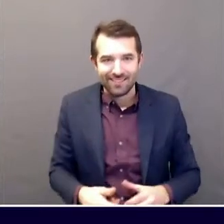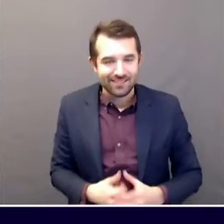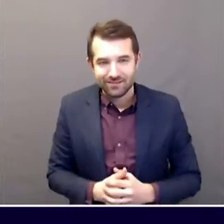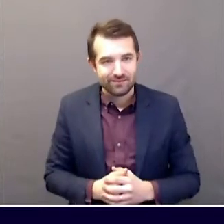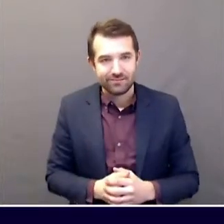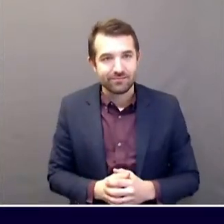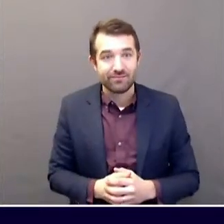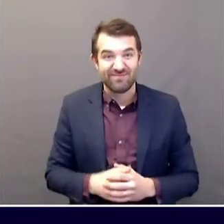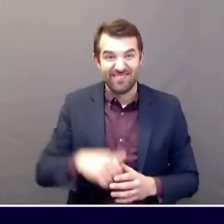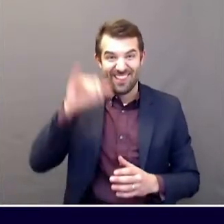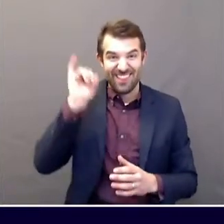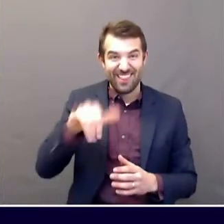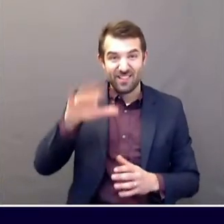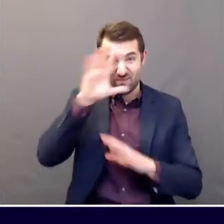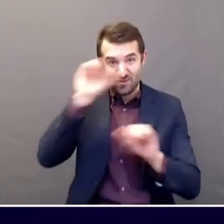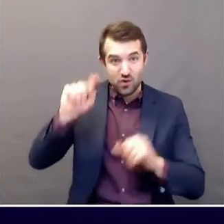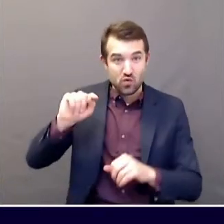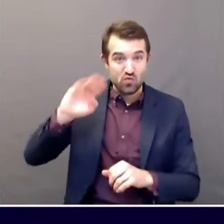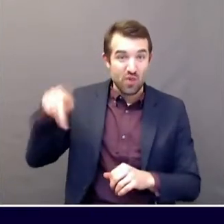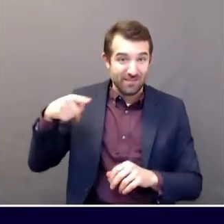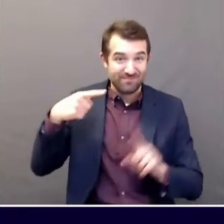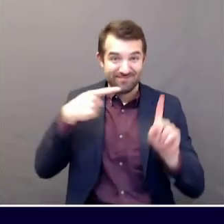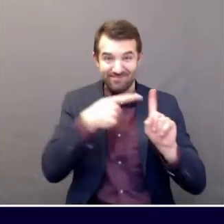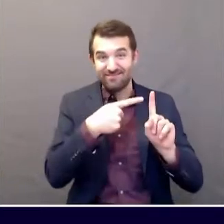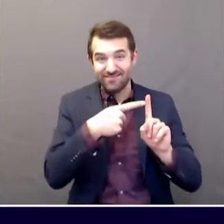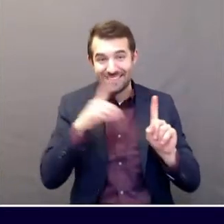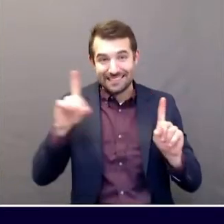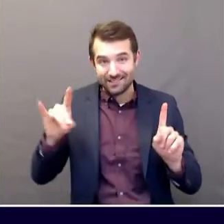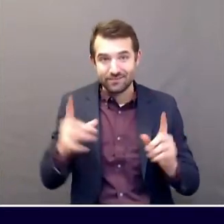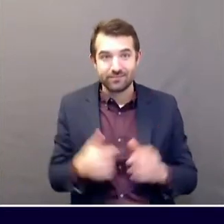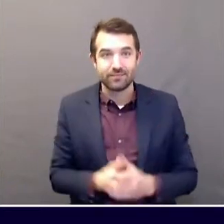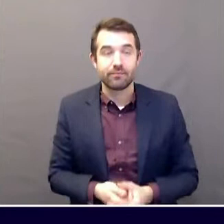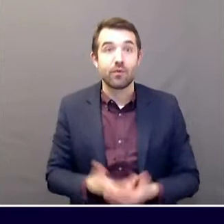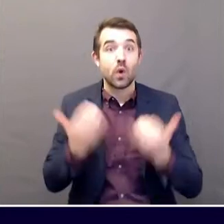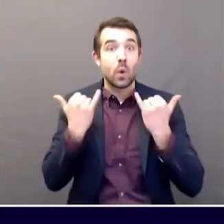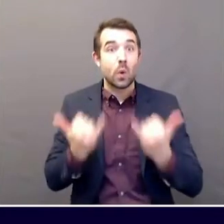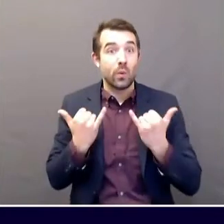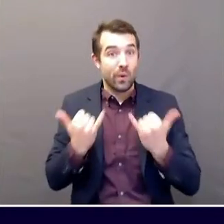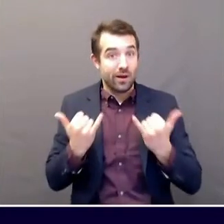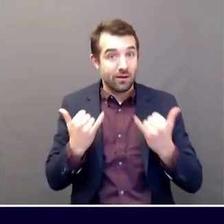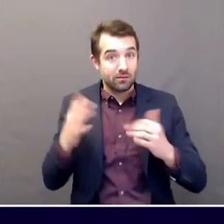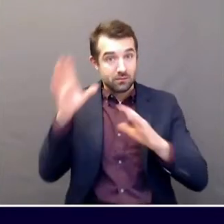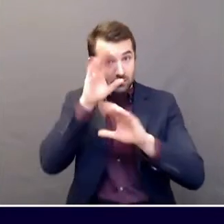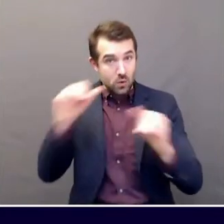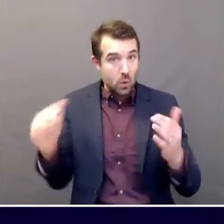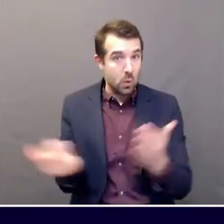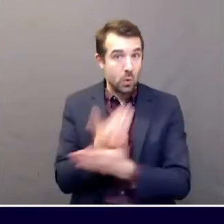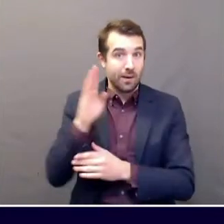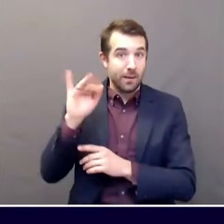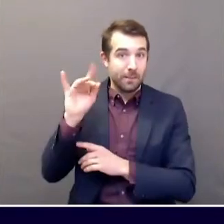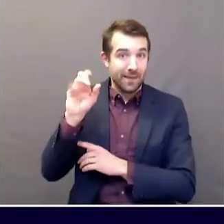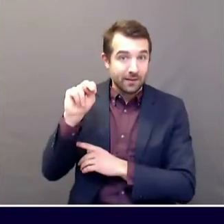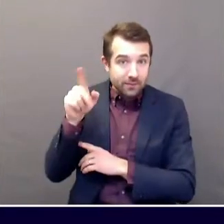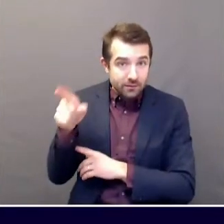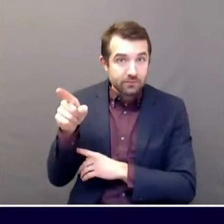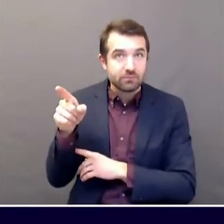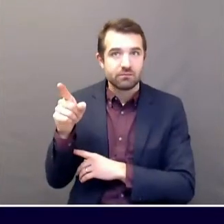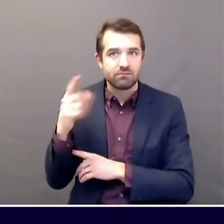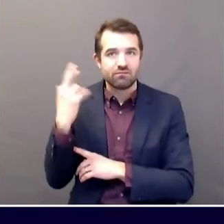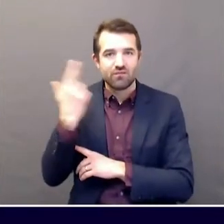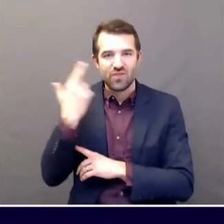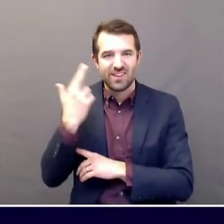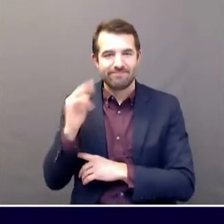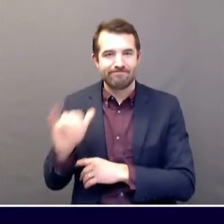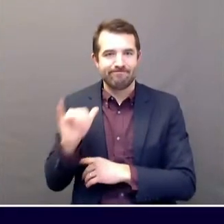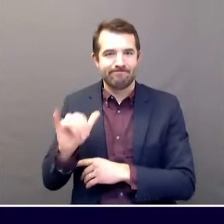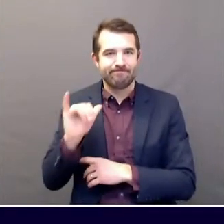the new administration, they've confirmed they're not trying to engender a race to the finish line here, that everyone should be treated